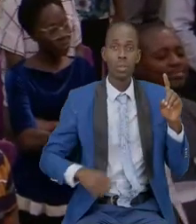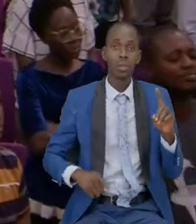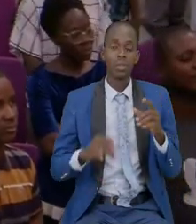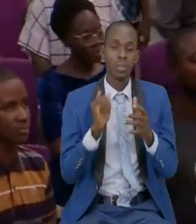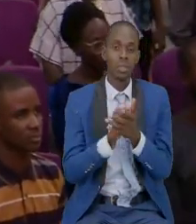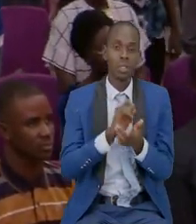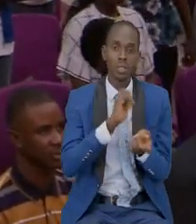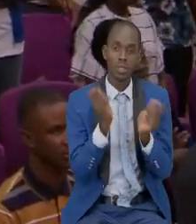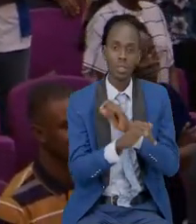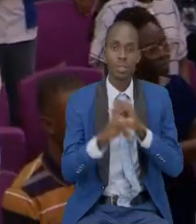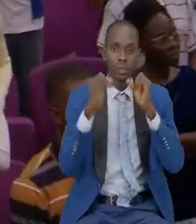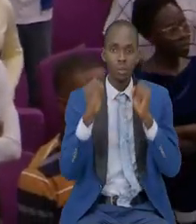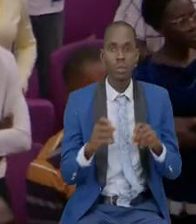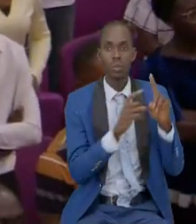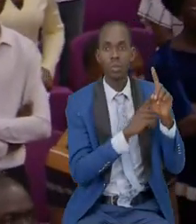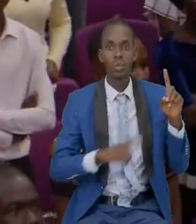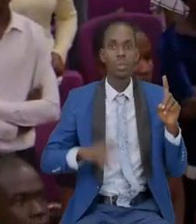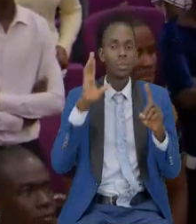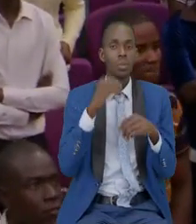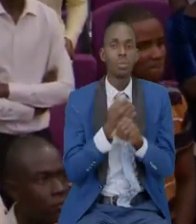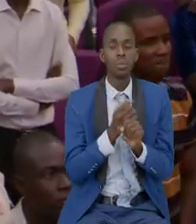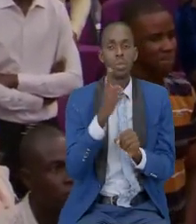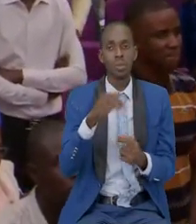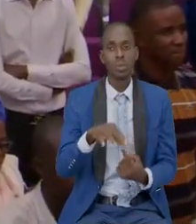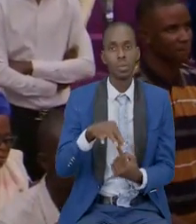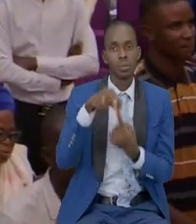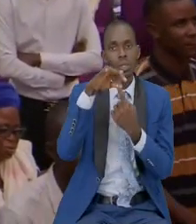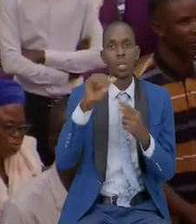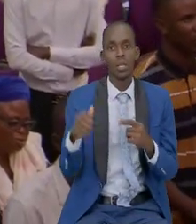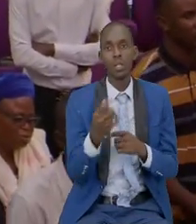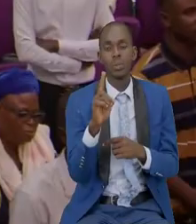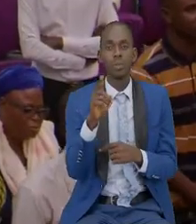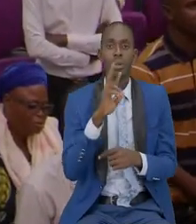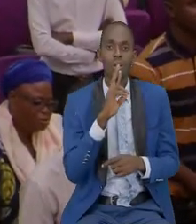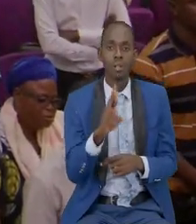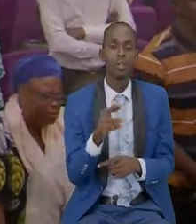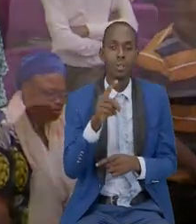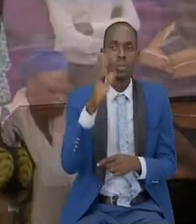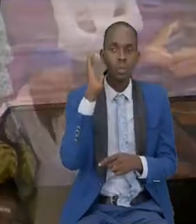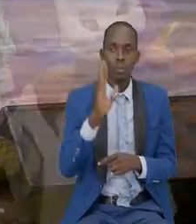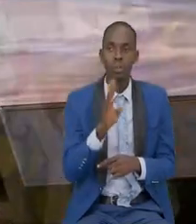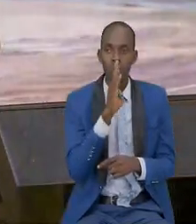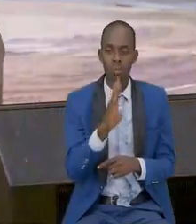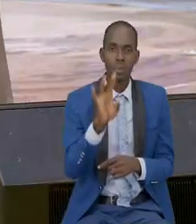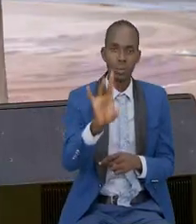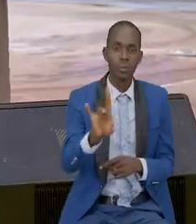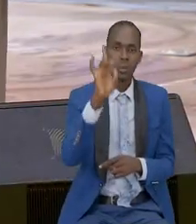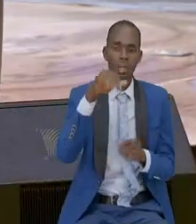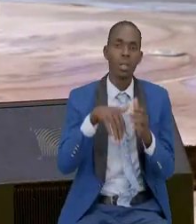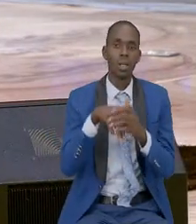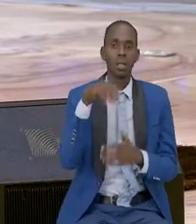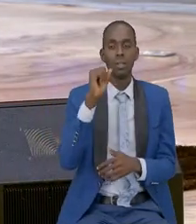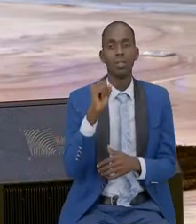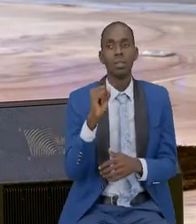power of the Lord, will make you peculiar. Anywhere you are, you'll be spotted out that